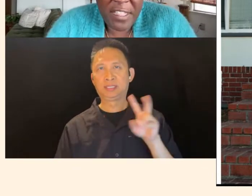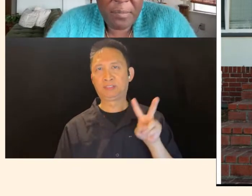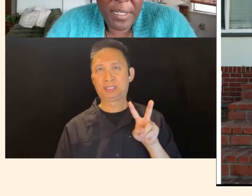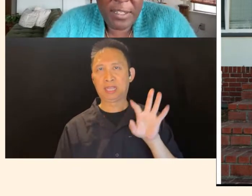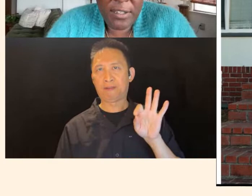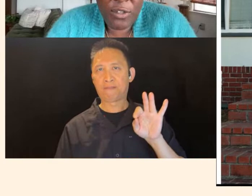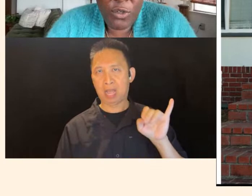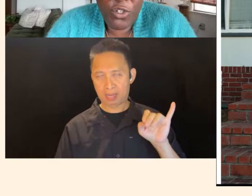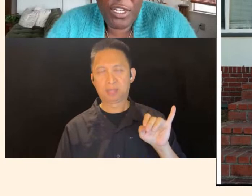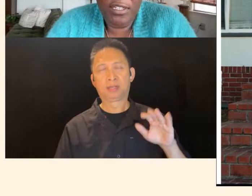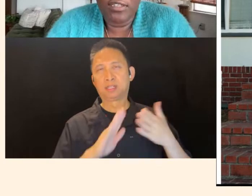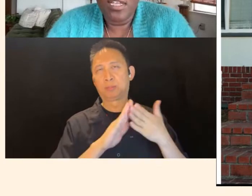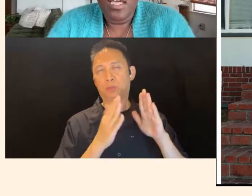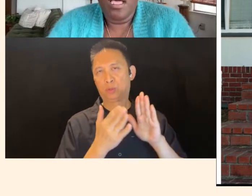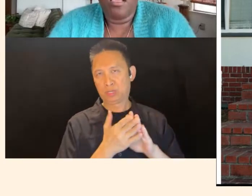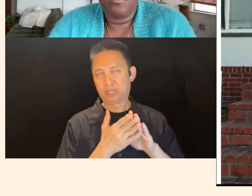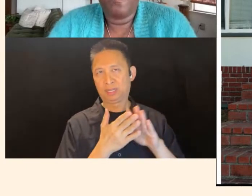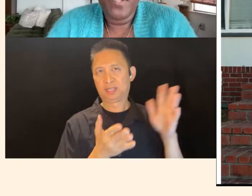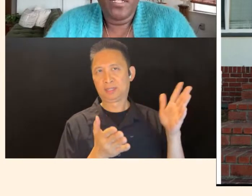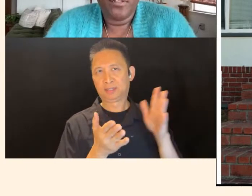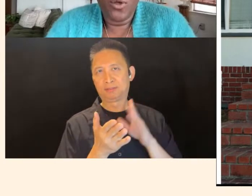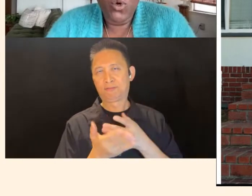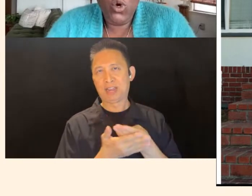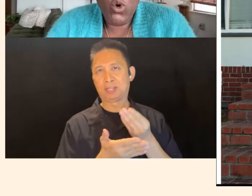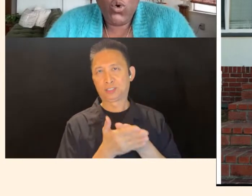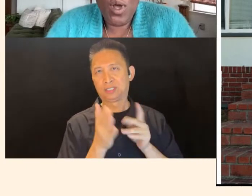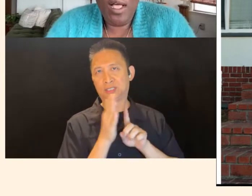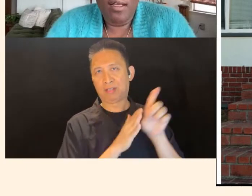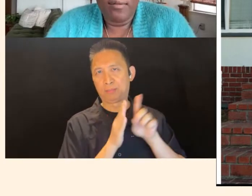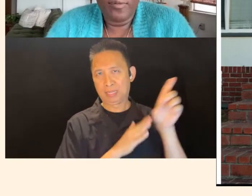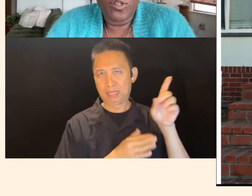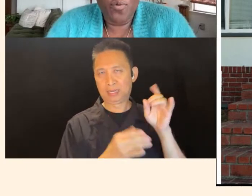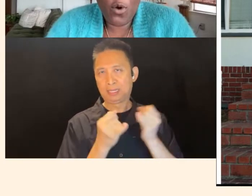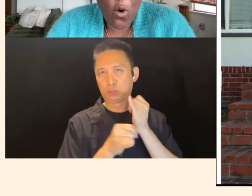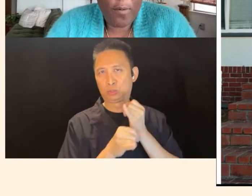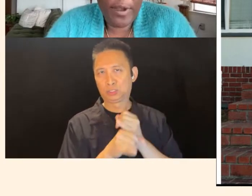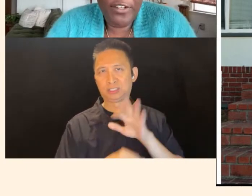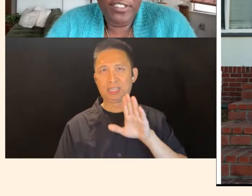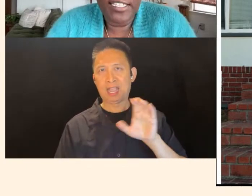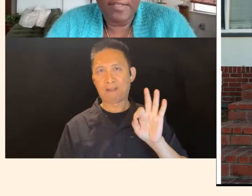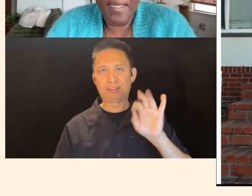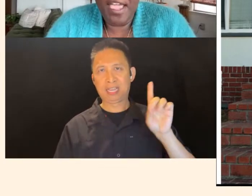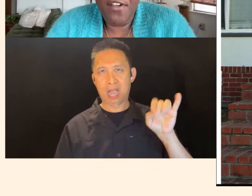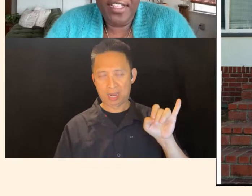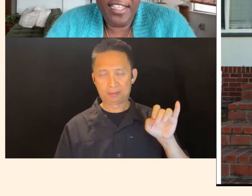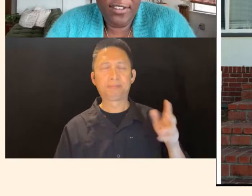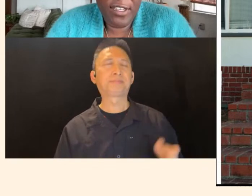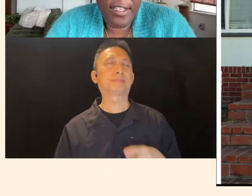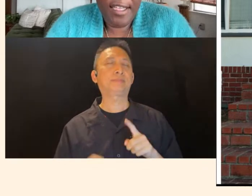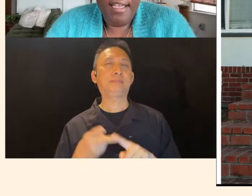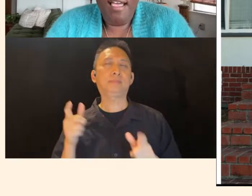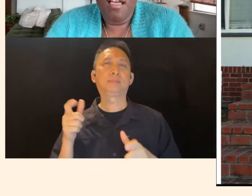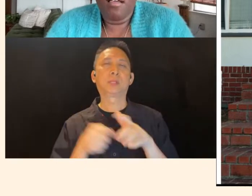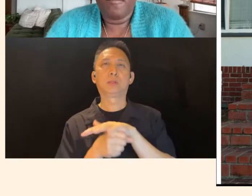financial development institutions, local support corporations like Bay Area